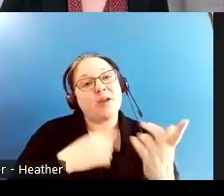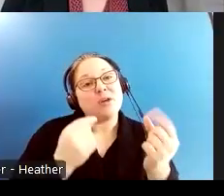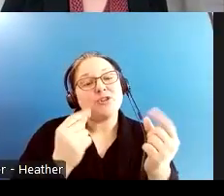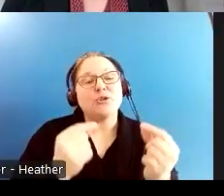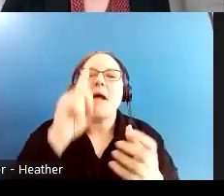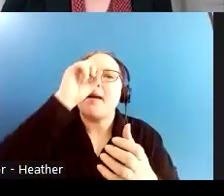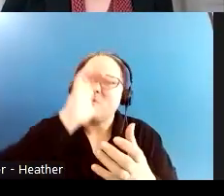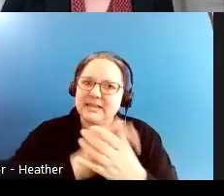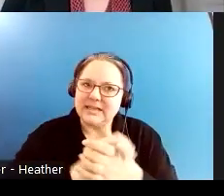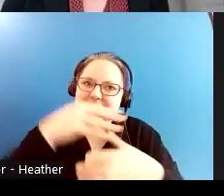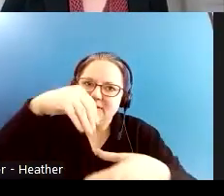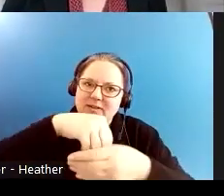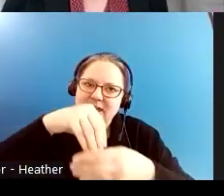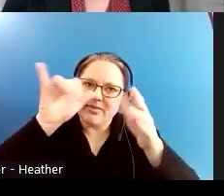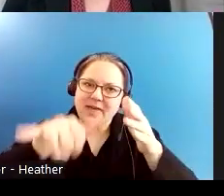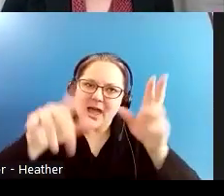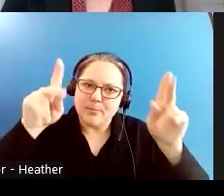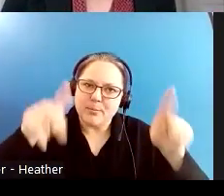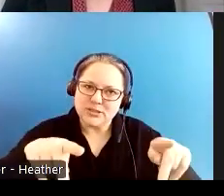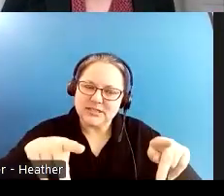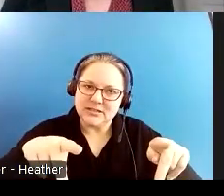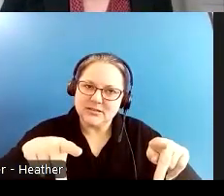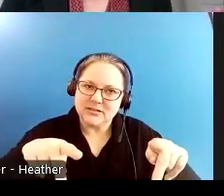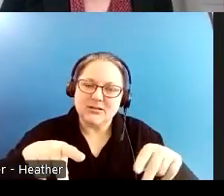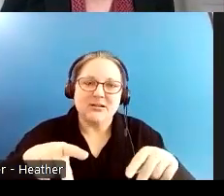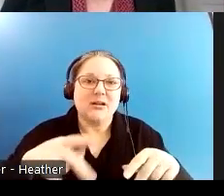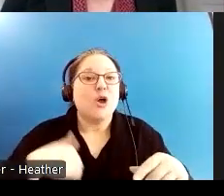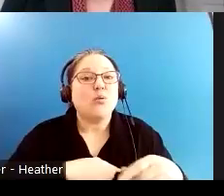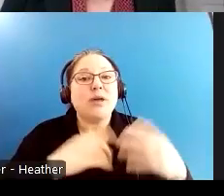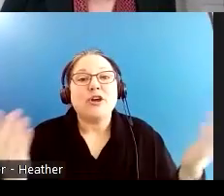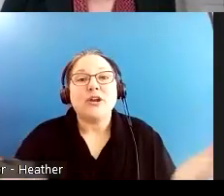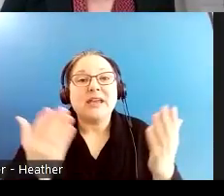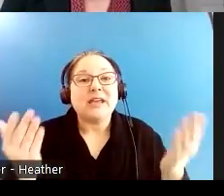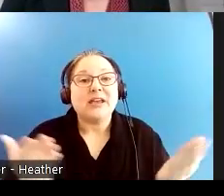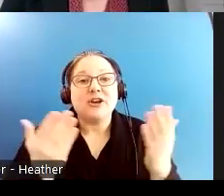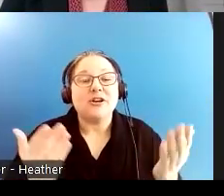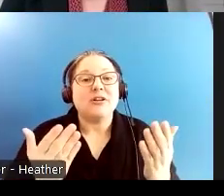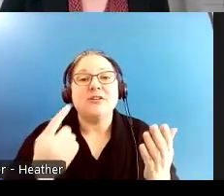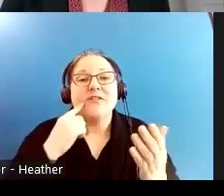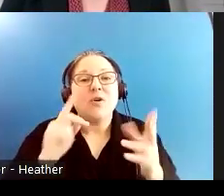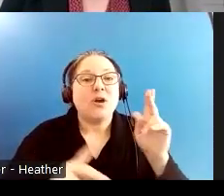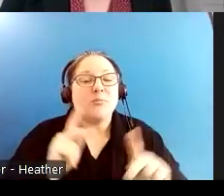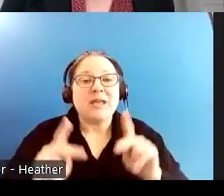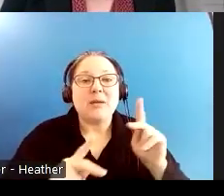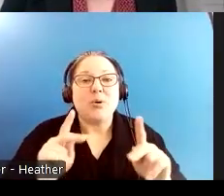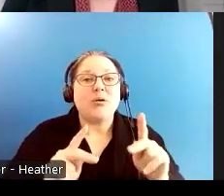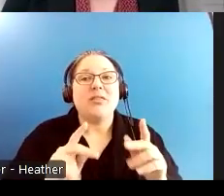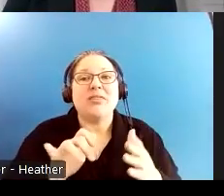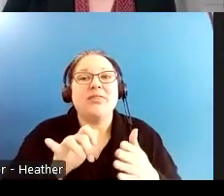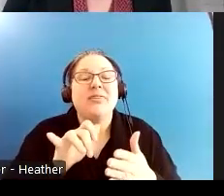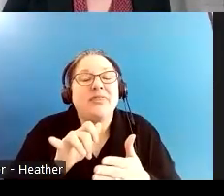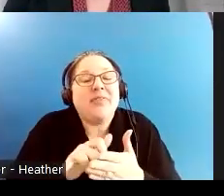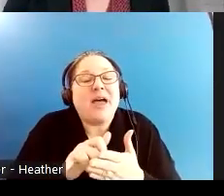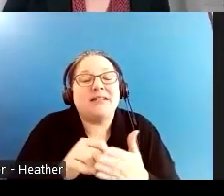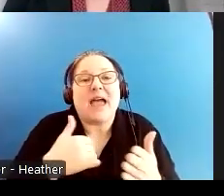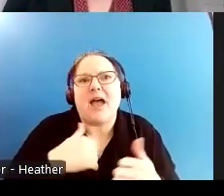We're here for the people that are the highest utilizers, the most difficult, the ones that won't present it ever for care, the ones that have leg wounds that are